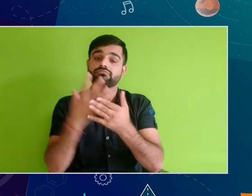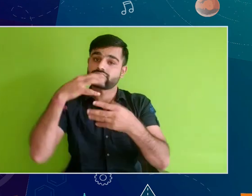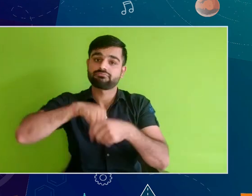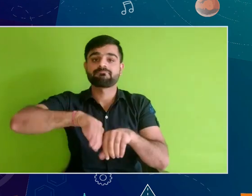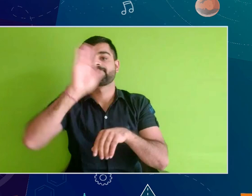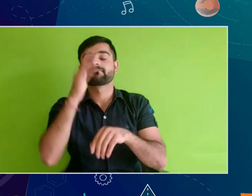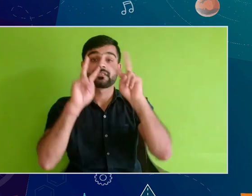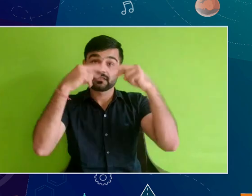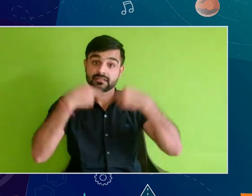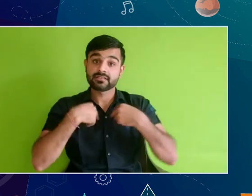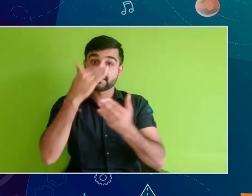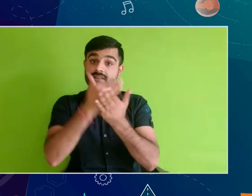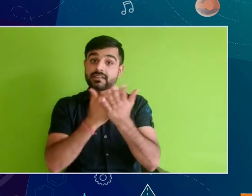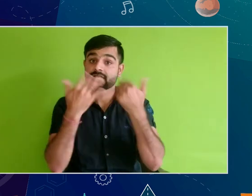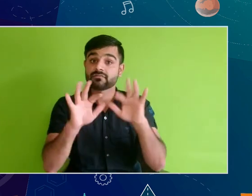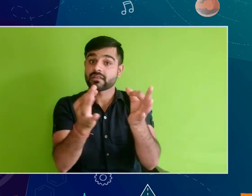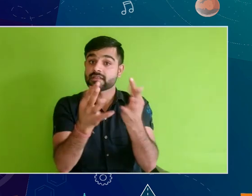program for special needs. Yes, very good